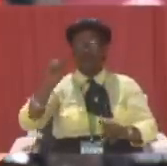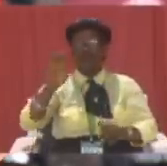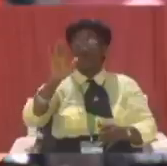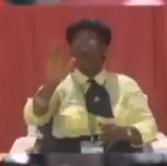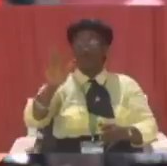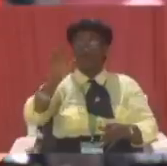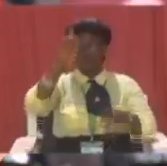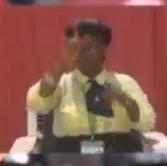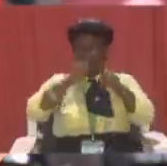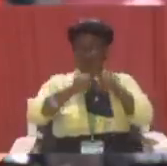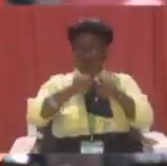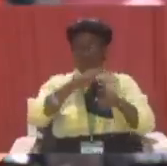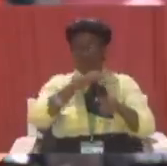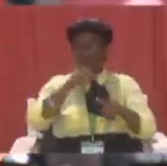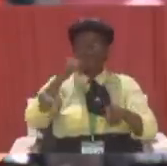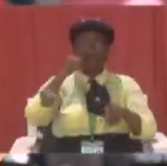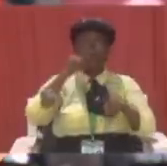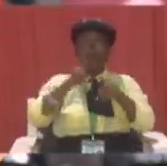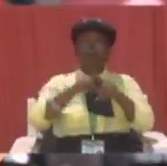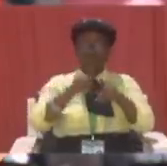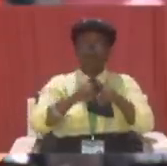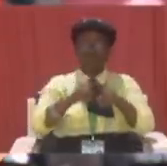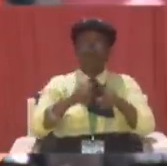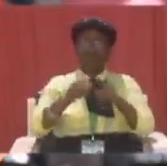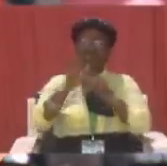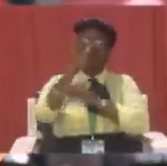And God will turn your brothers